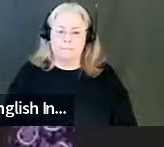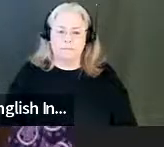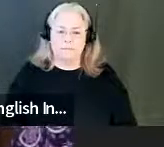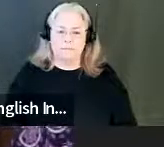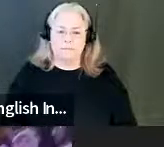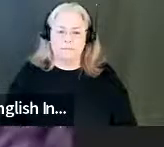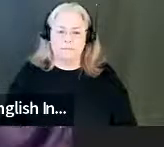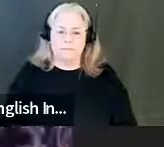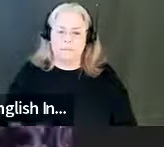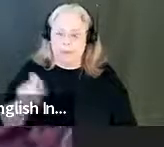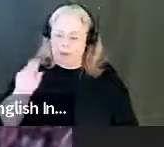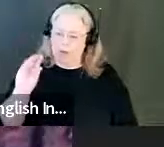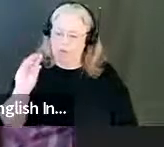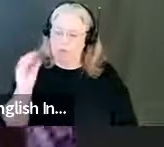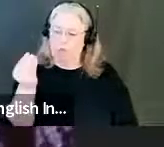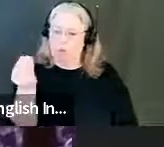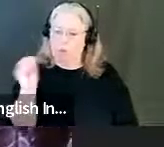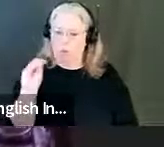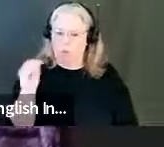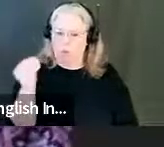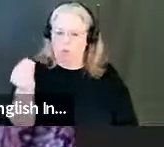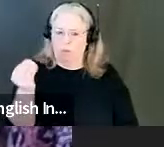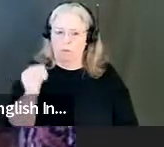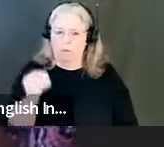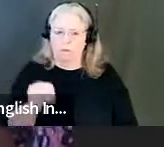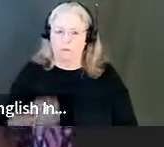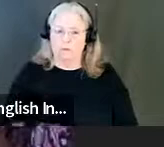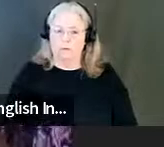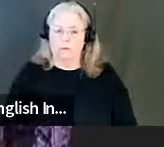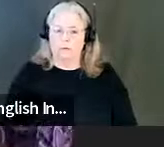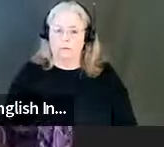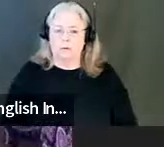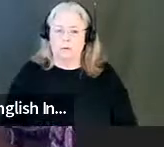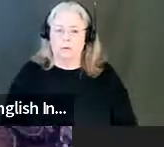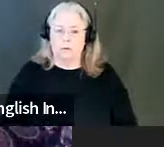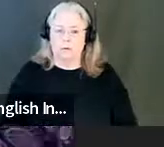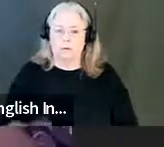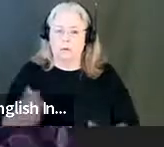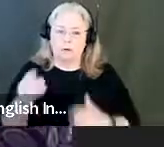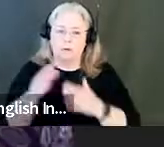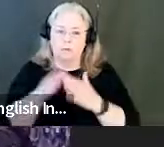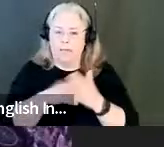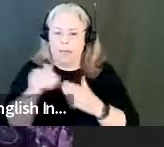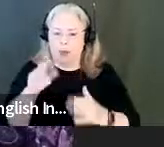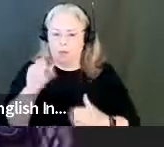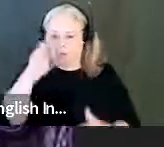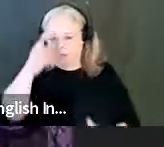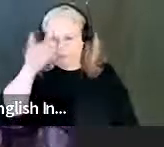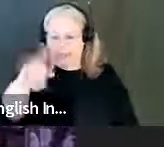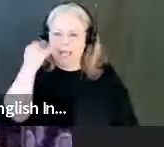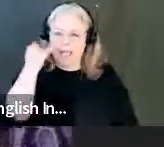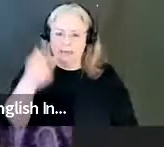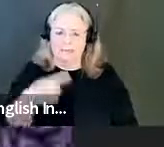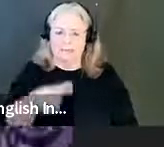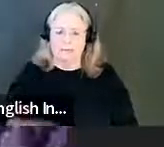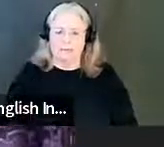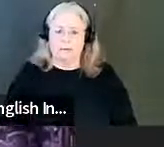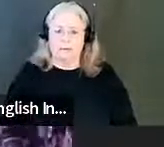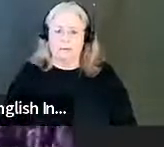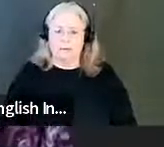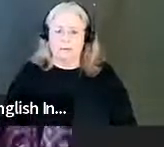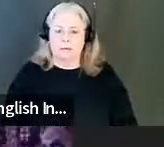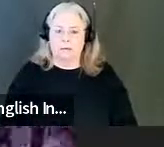And rotate that around. So if I wanted to do something with my paintbrush like this and rotate